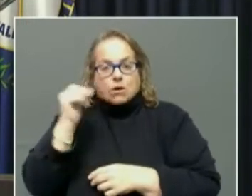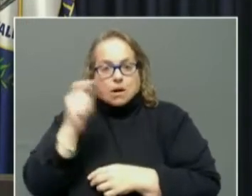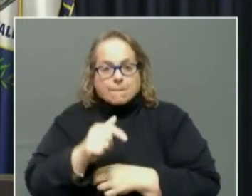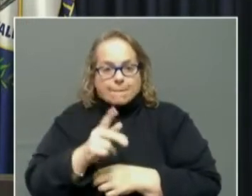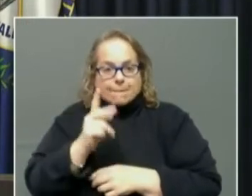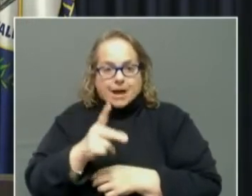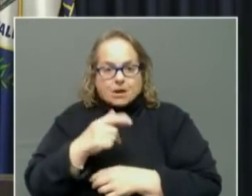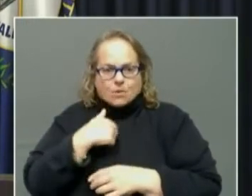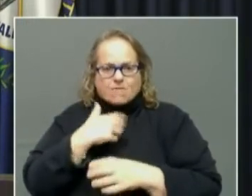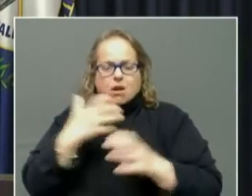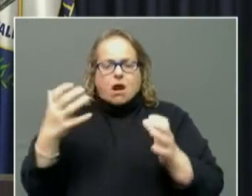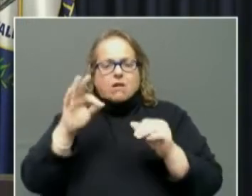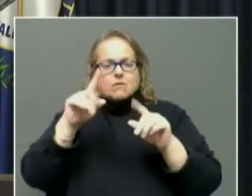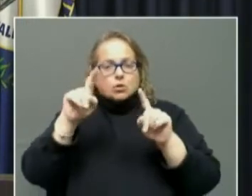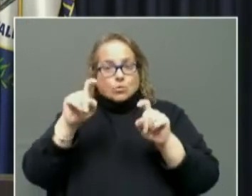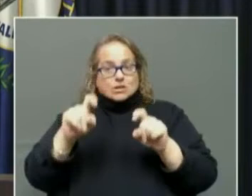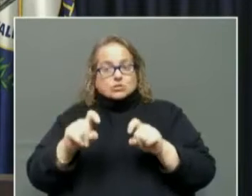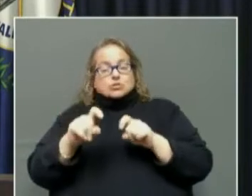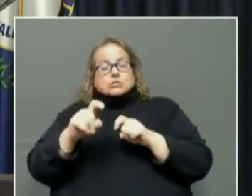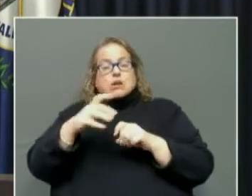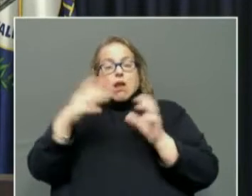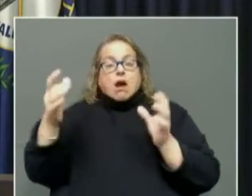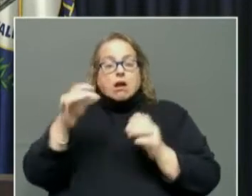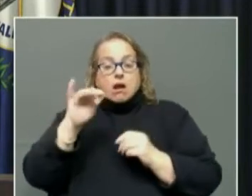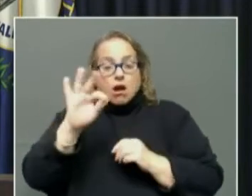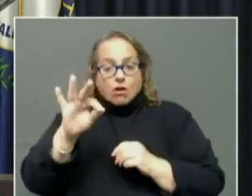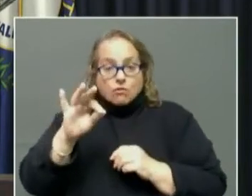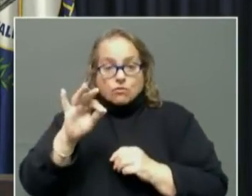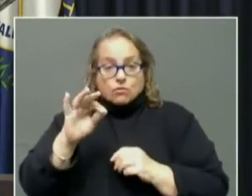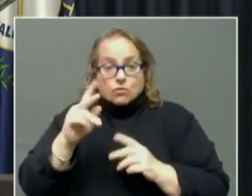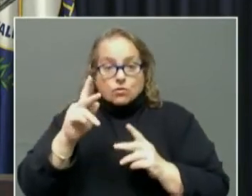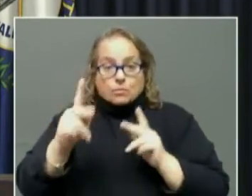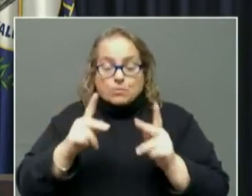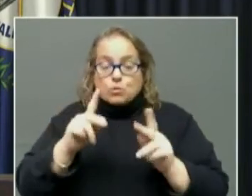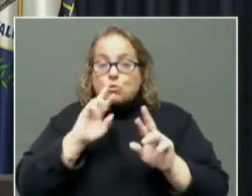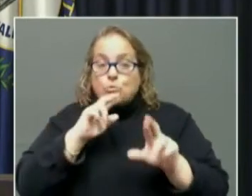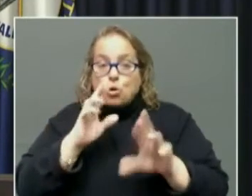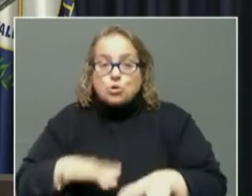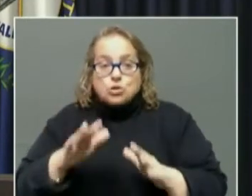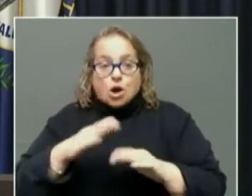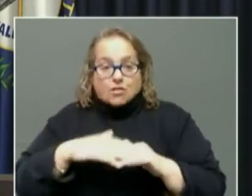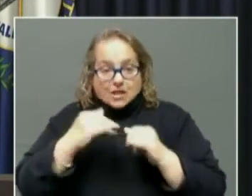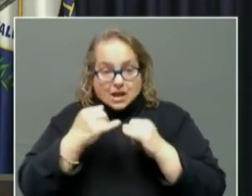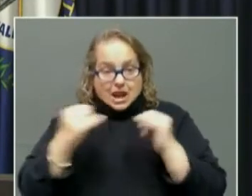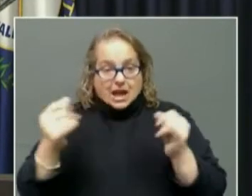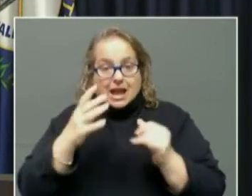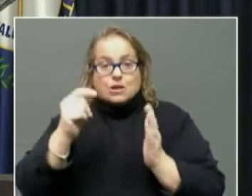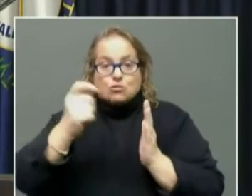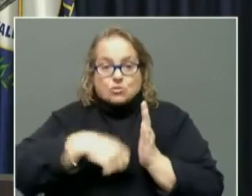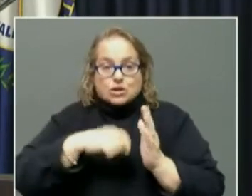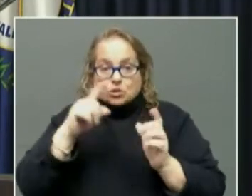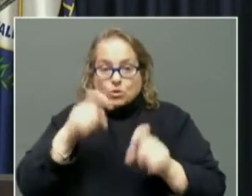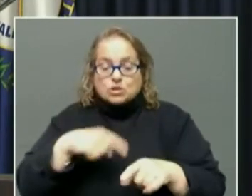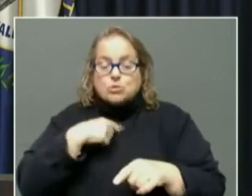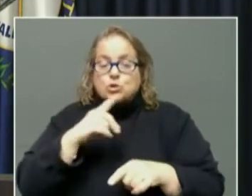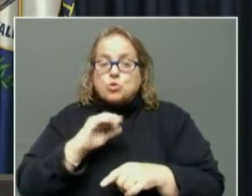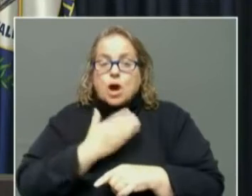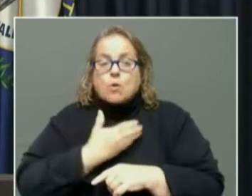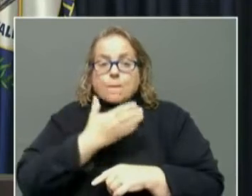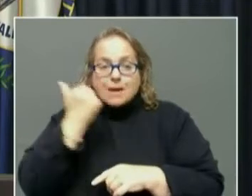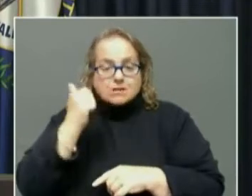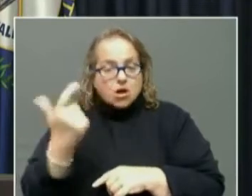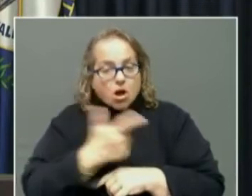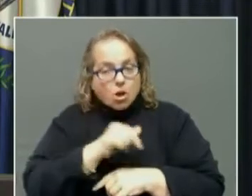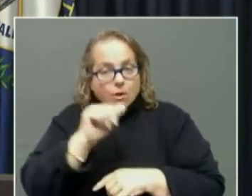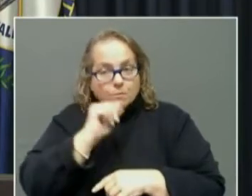lot of questions, a lot of journalists on the line, and some written questions too. We'll do our best, all of us being patient to get through